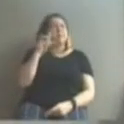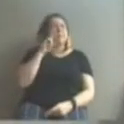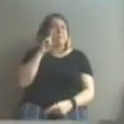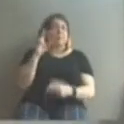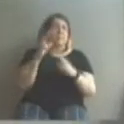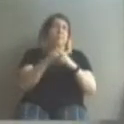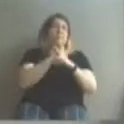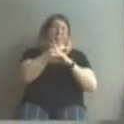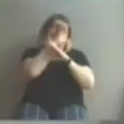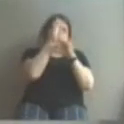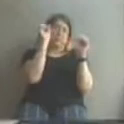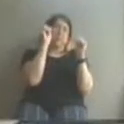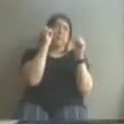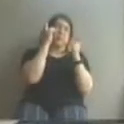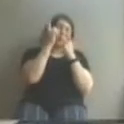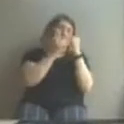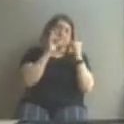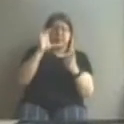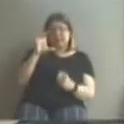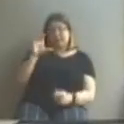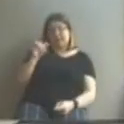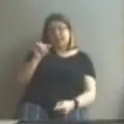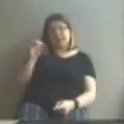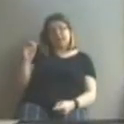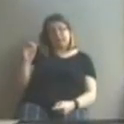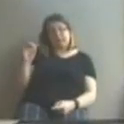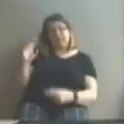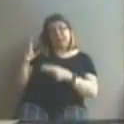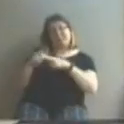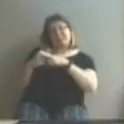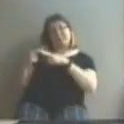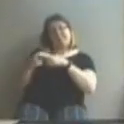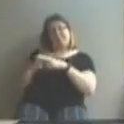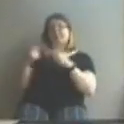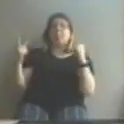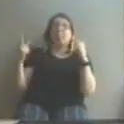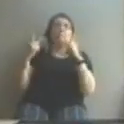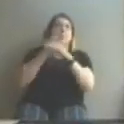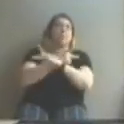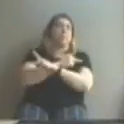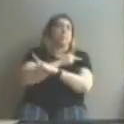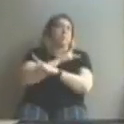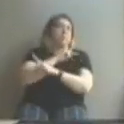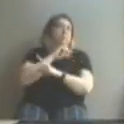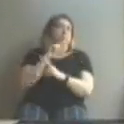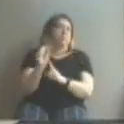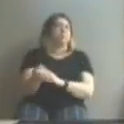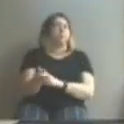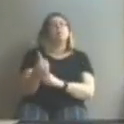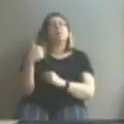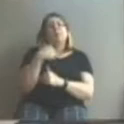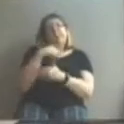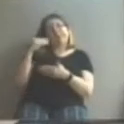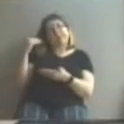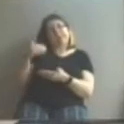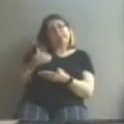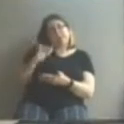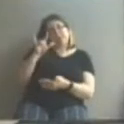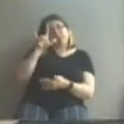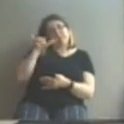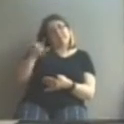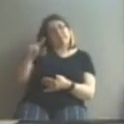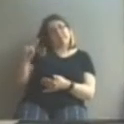to possibly look at an interim CAO. In the worst case scenario, we get close to July